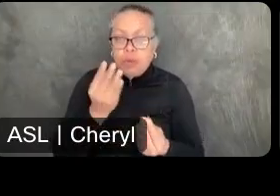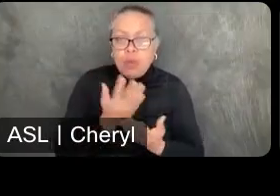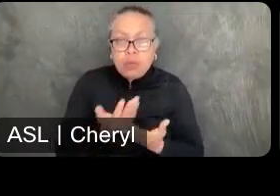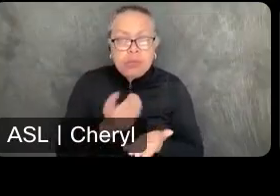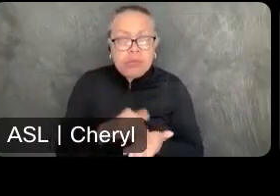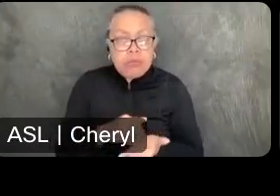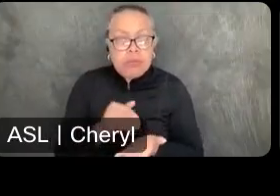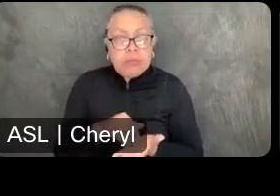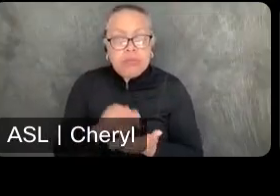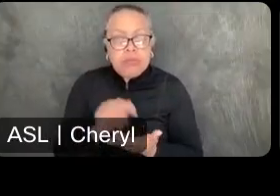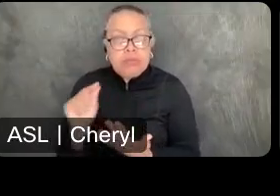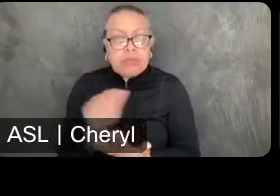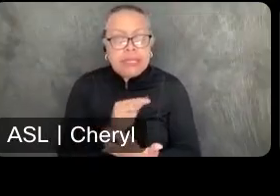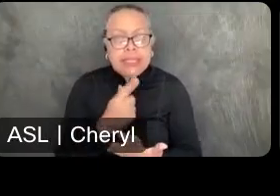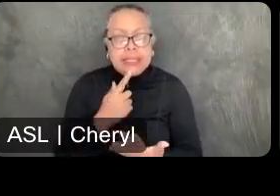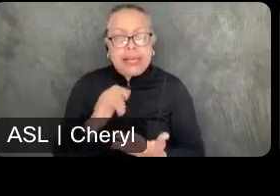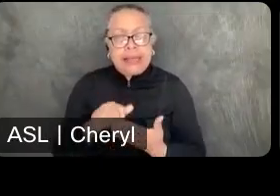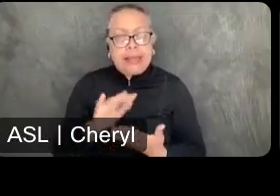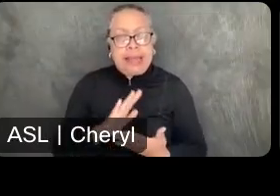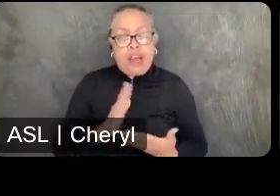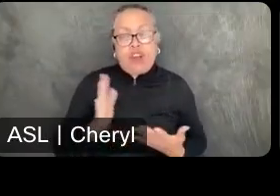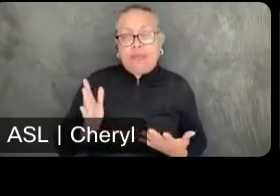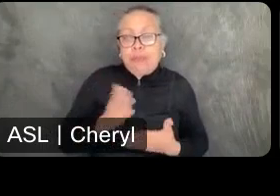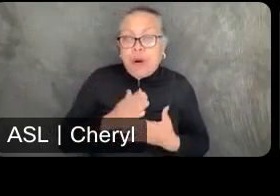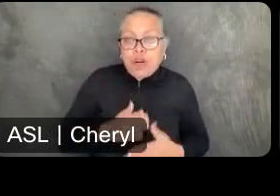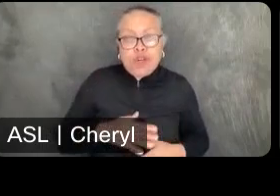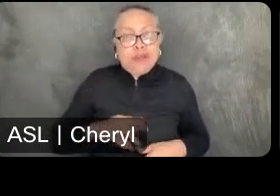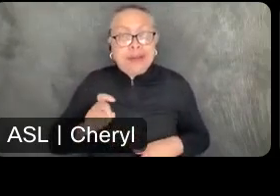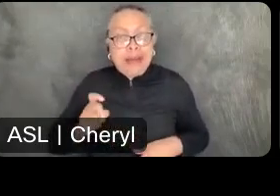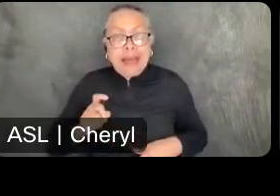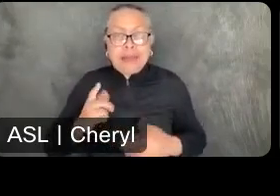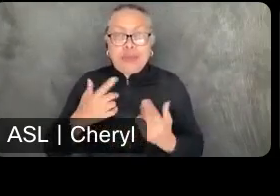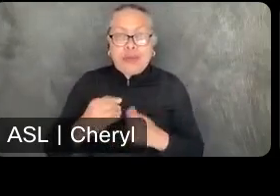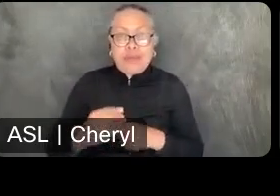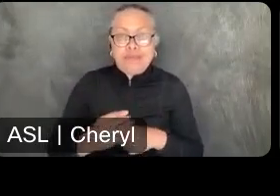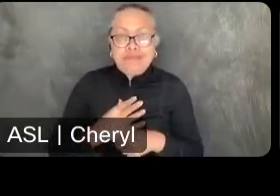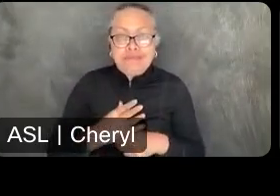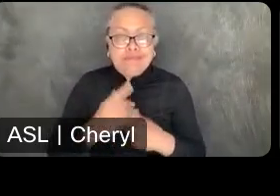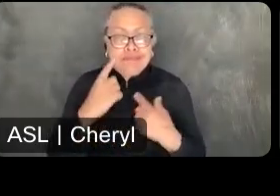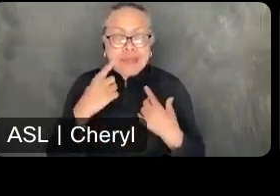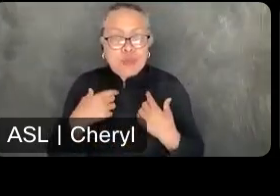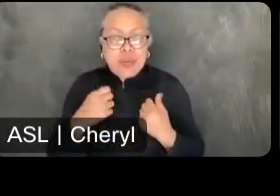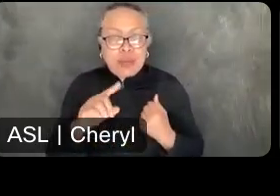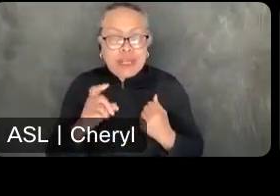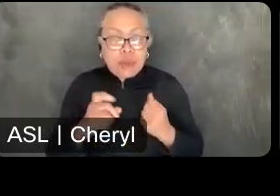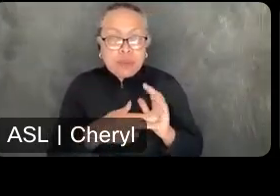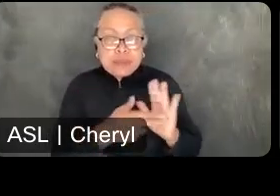again that an abusive partner or ex-partner was attempting to influence their mental health diagnosis or their treatment. So, really